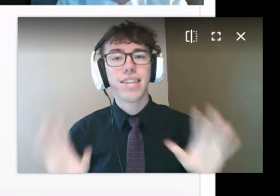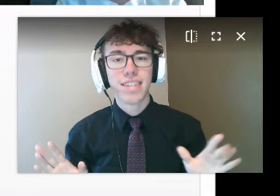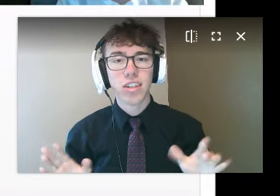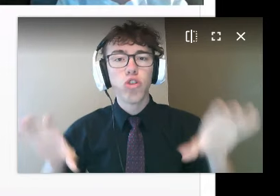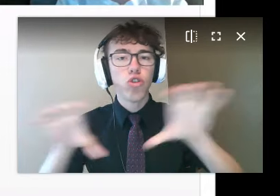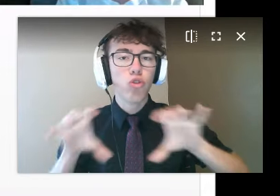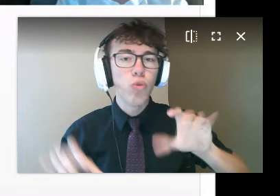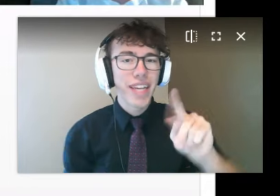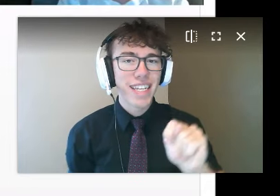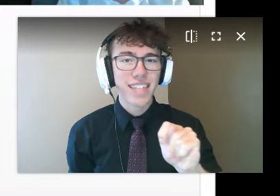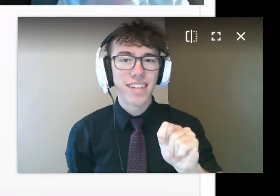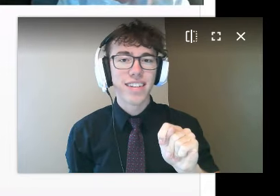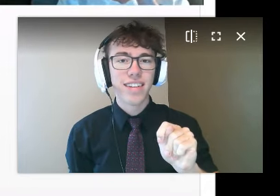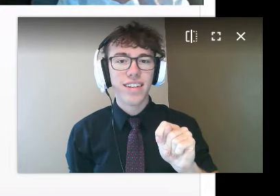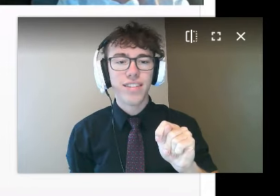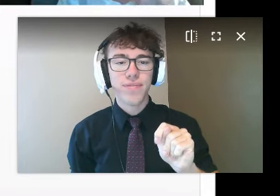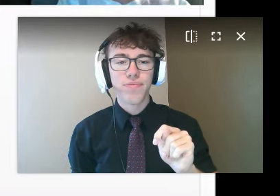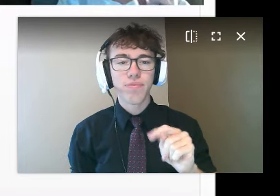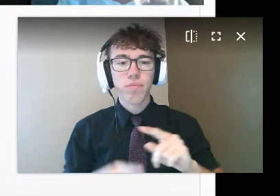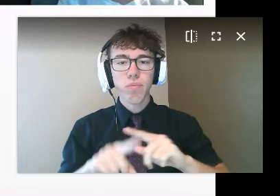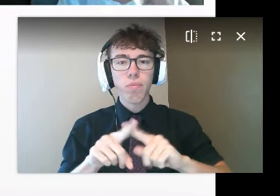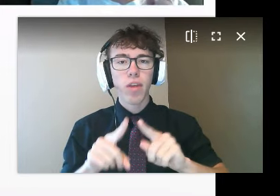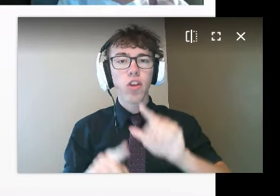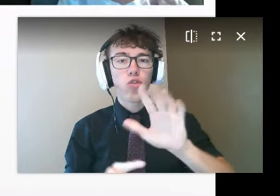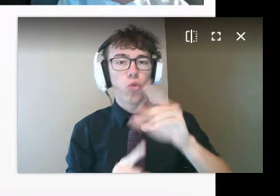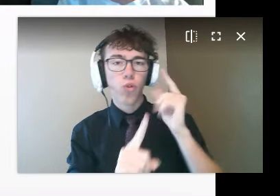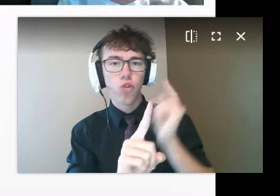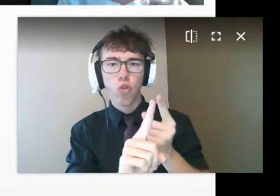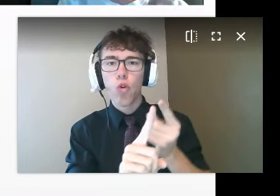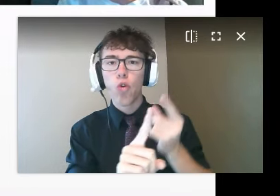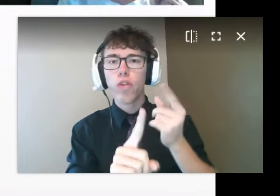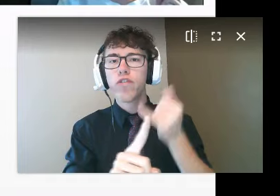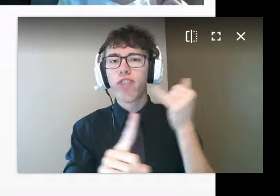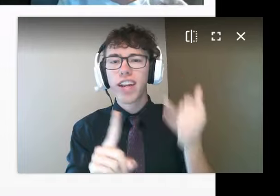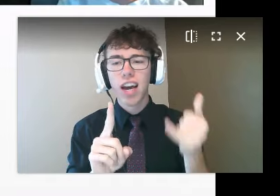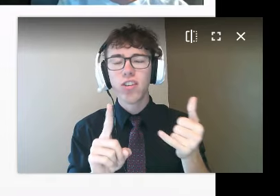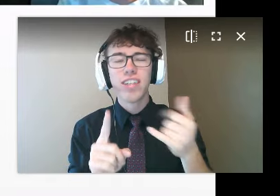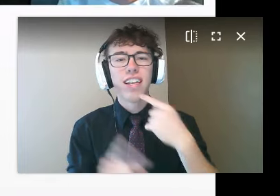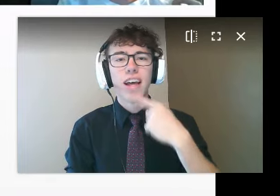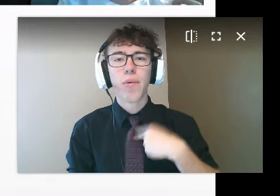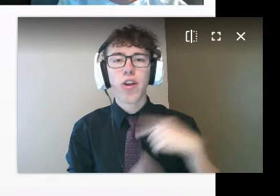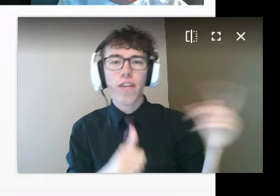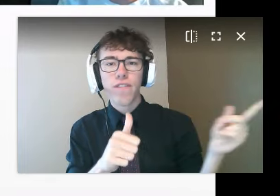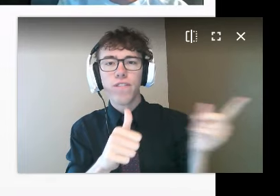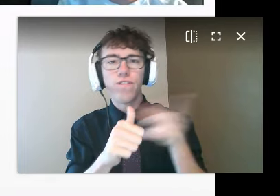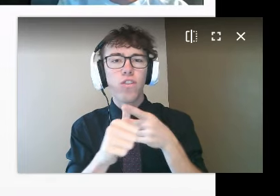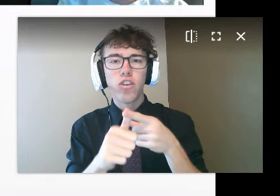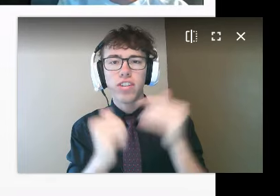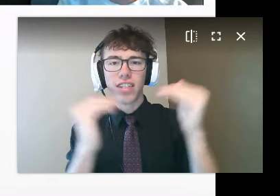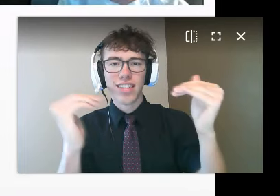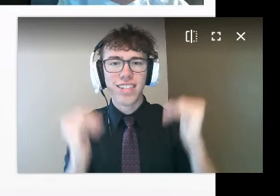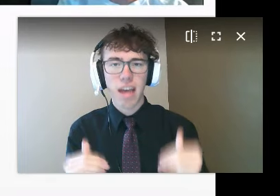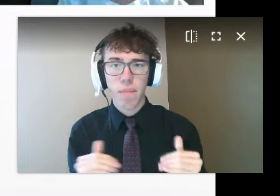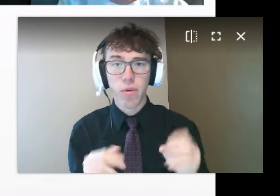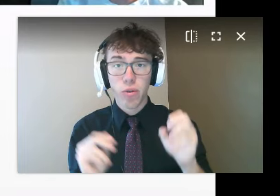it. But your primary goal is just to tell me what your first step would